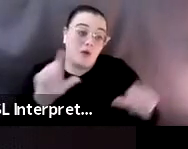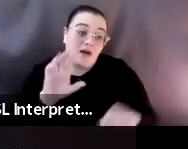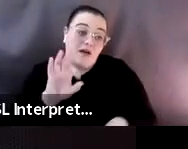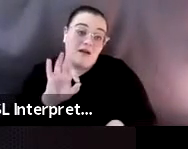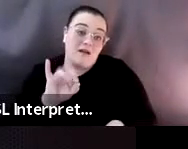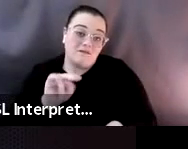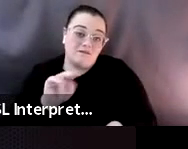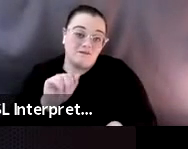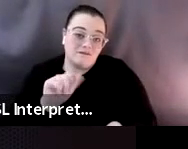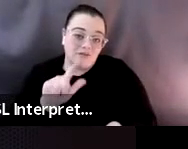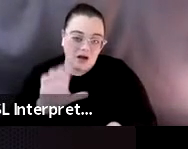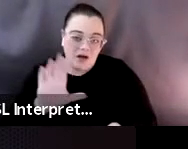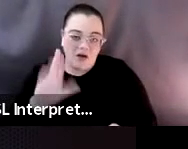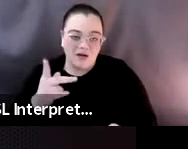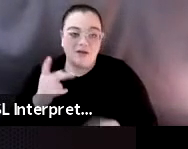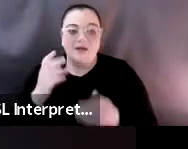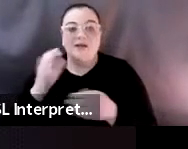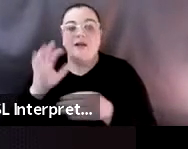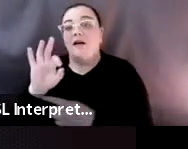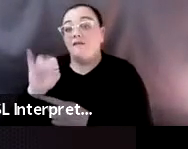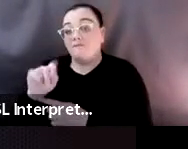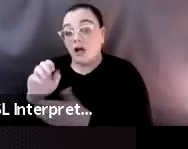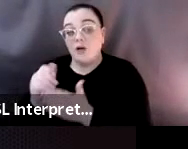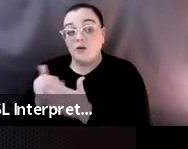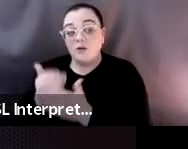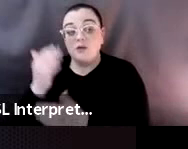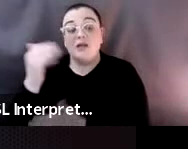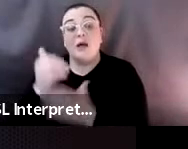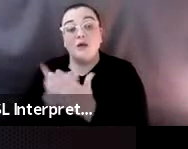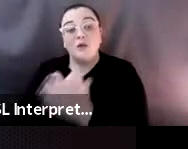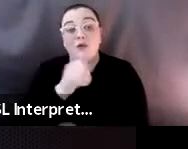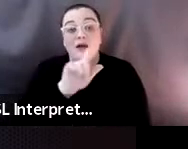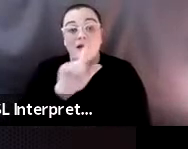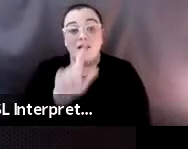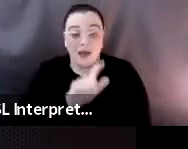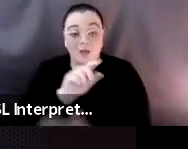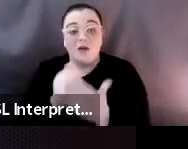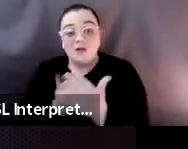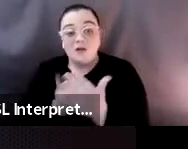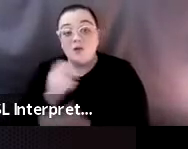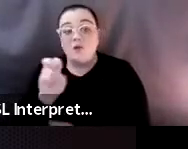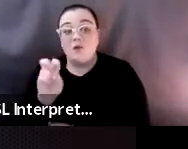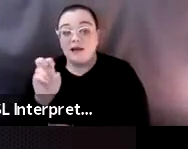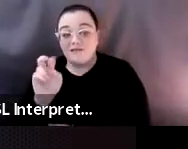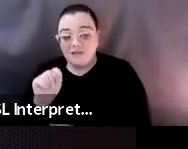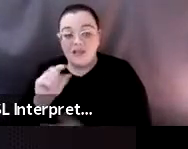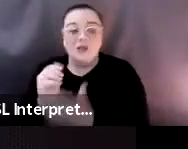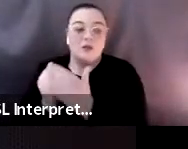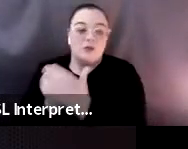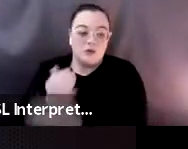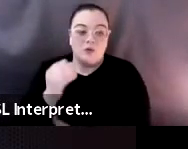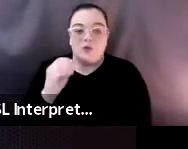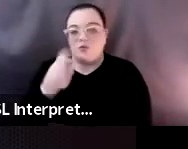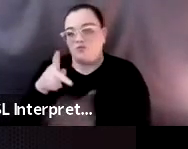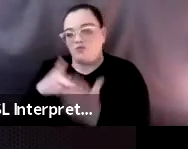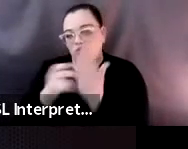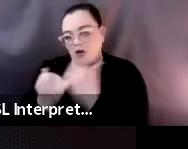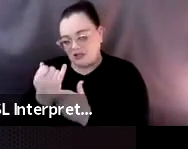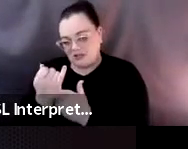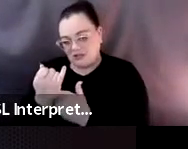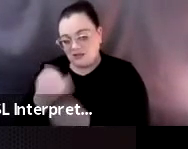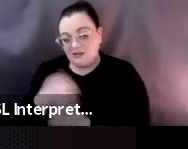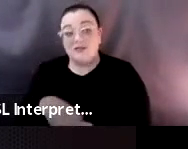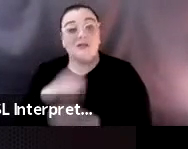New, then you want to open a new library, an event, and a project. And this is how I label all three of those things. To import